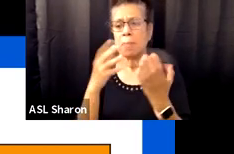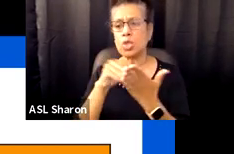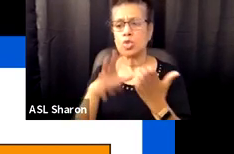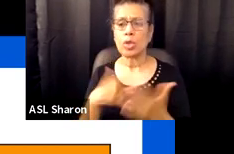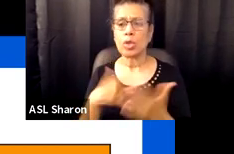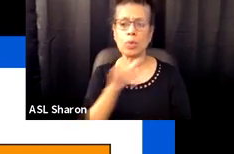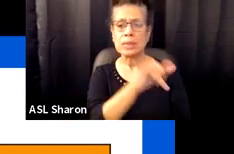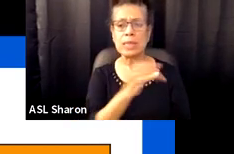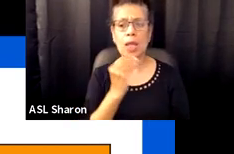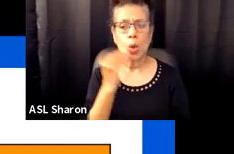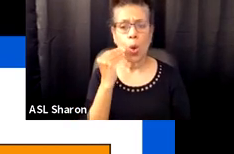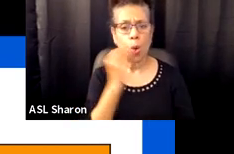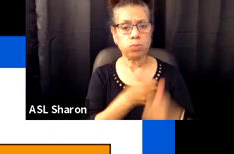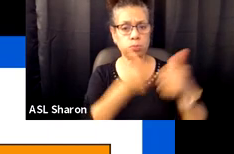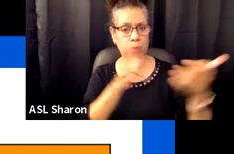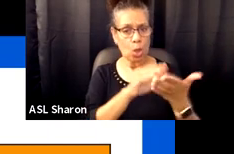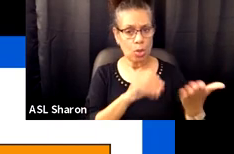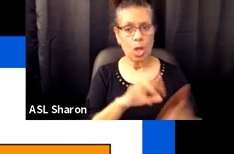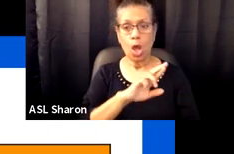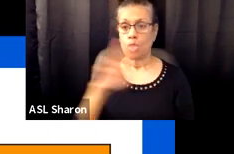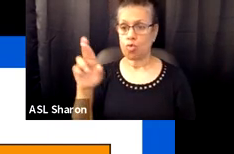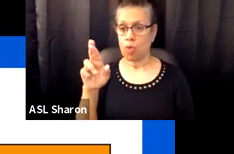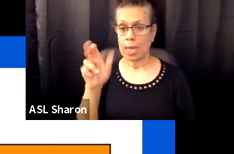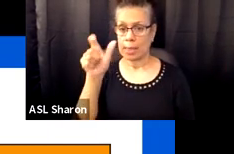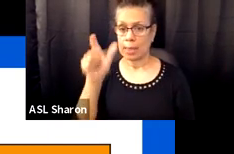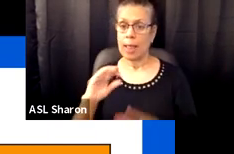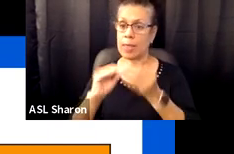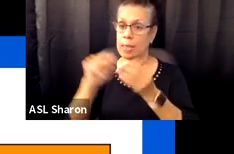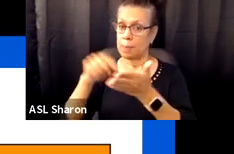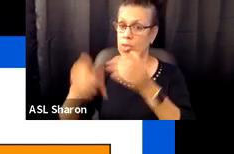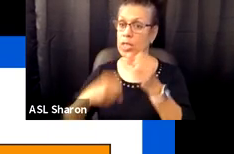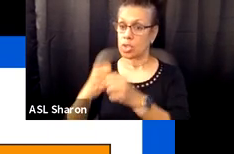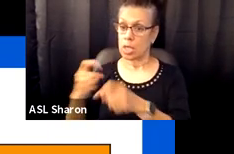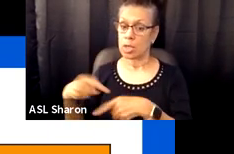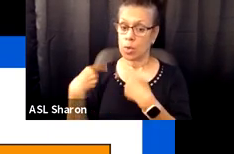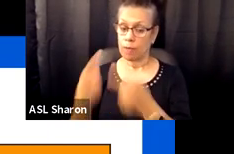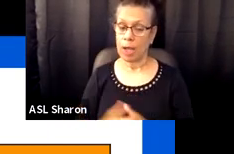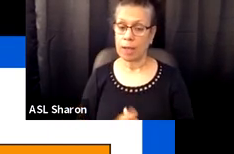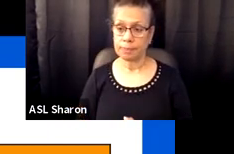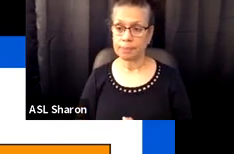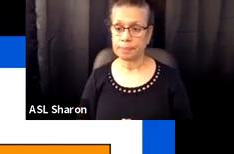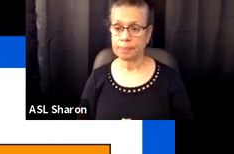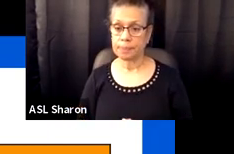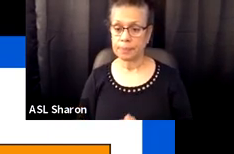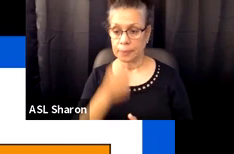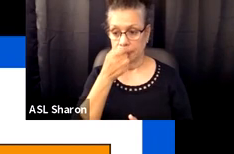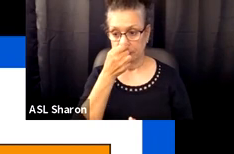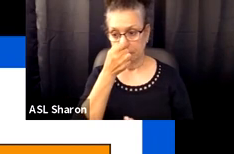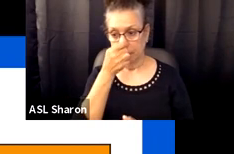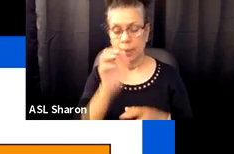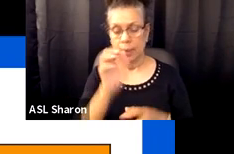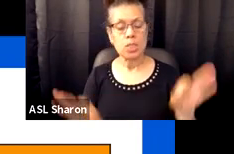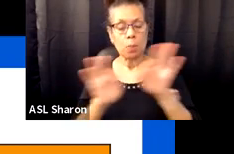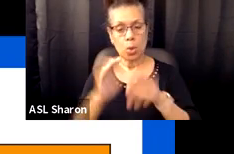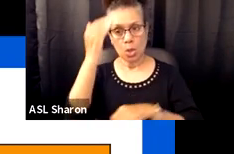remotely and on the right the numbers for this school year thus far it's important to note